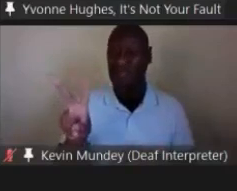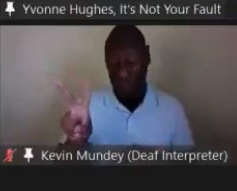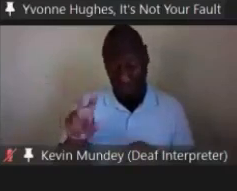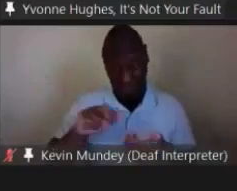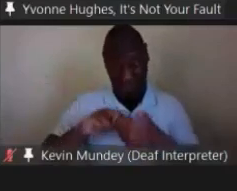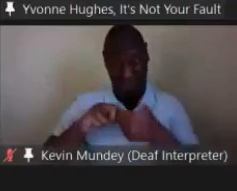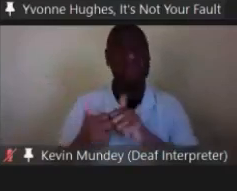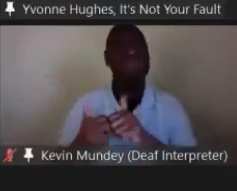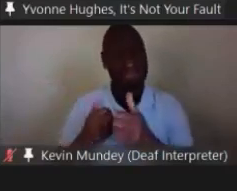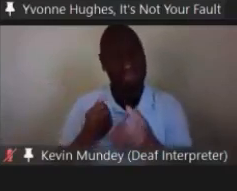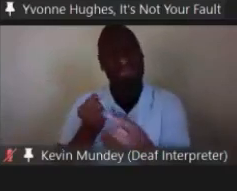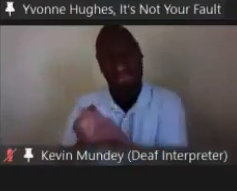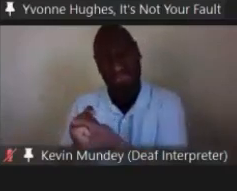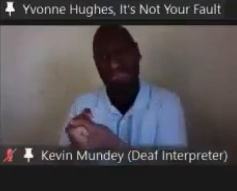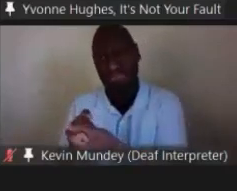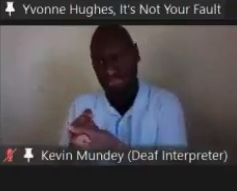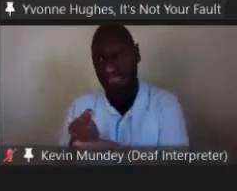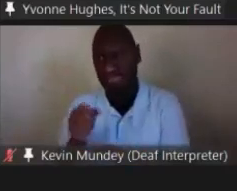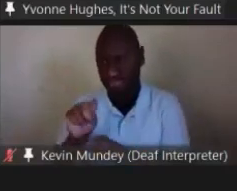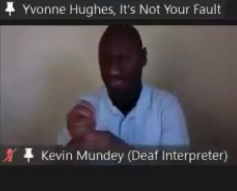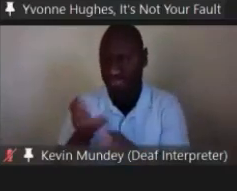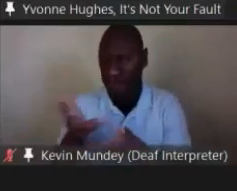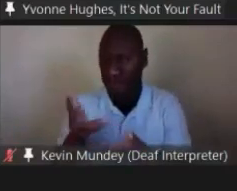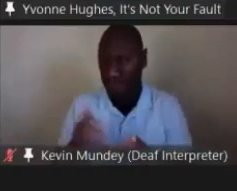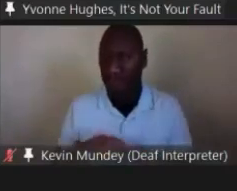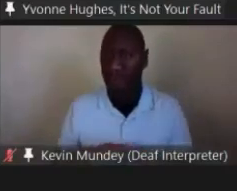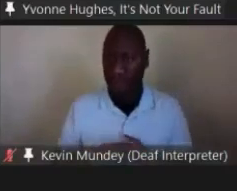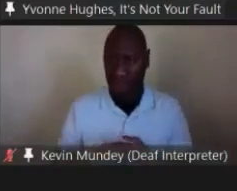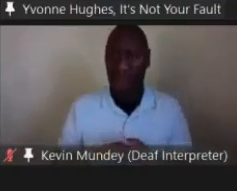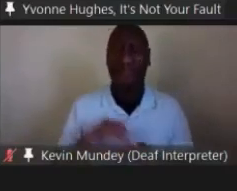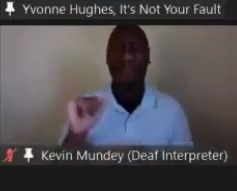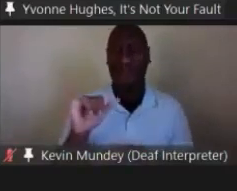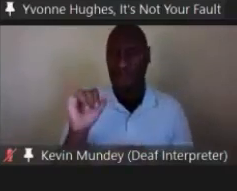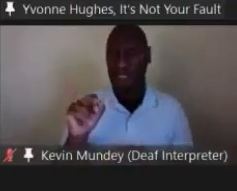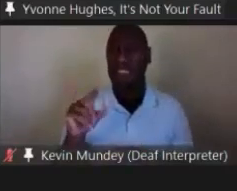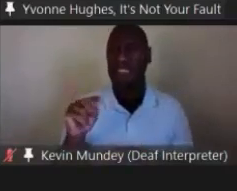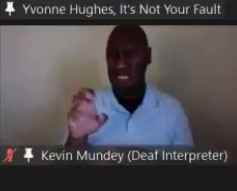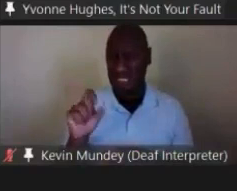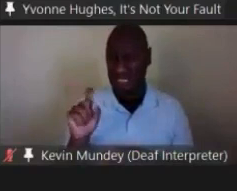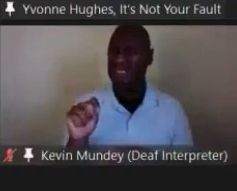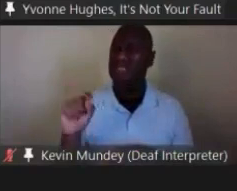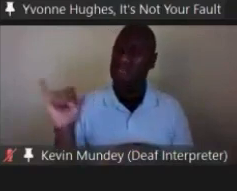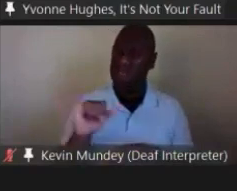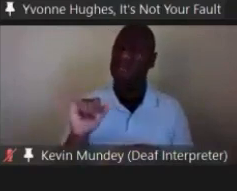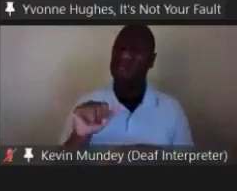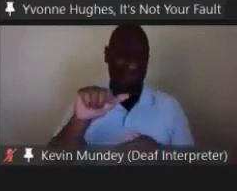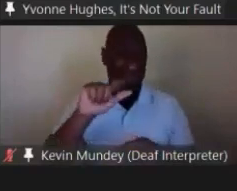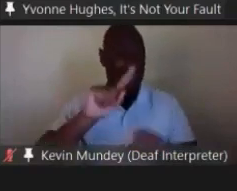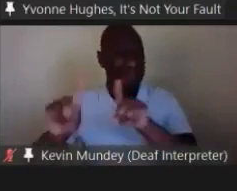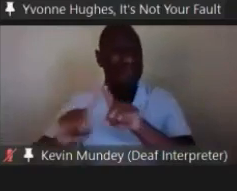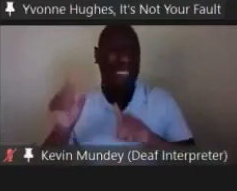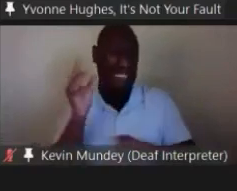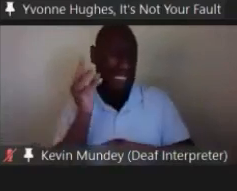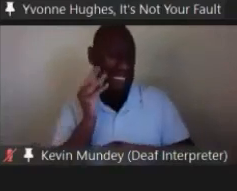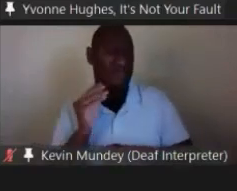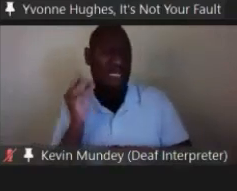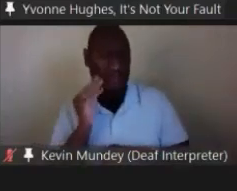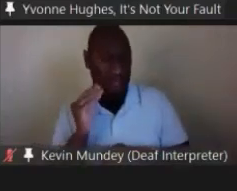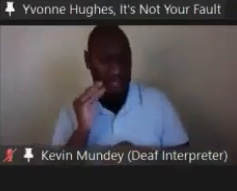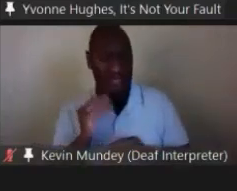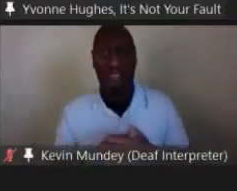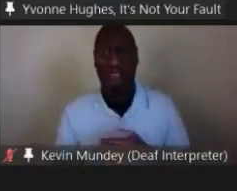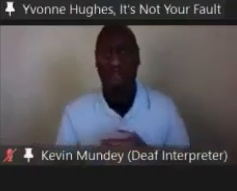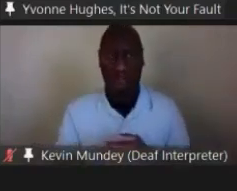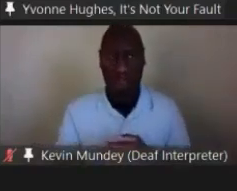incest, and all other walks of life. Our focus is to